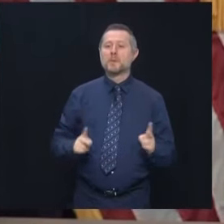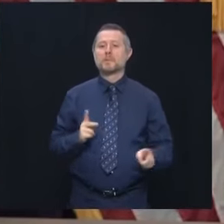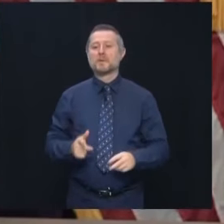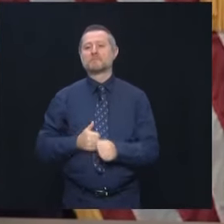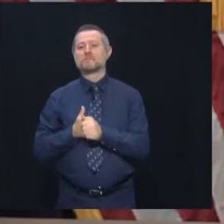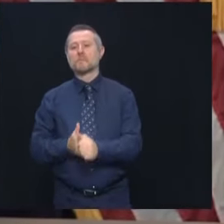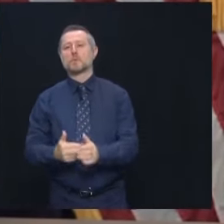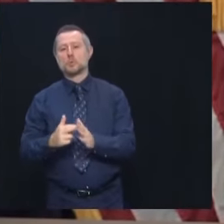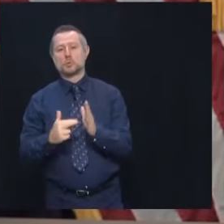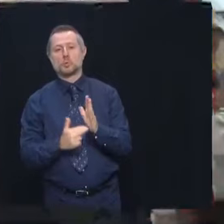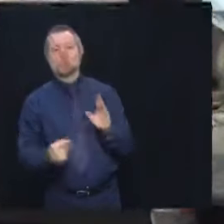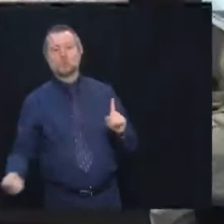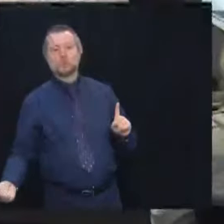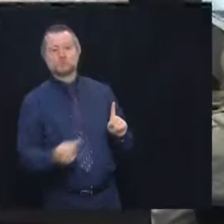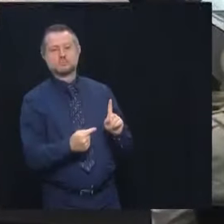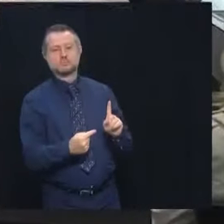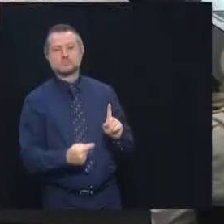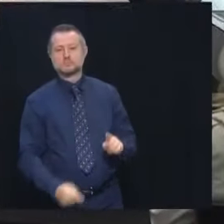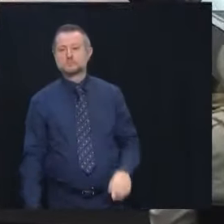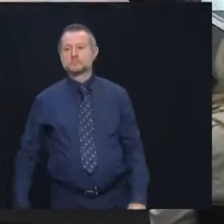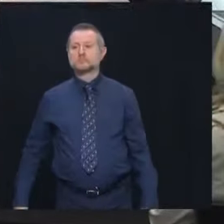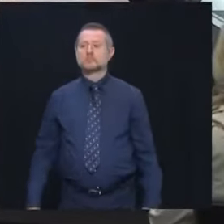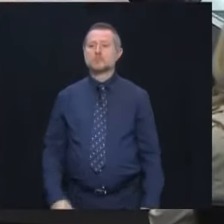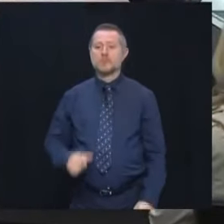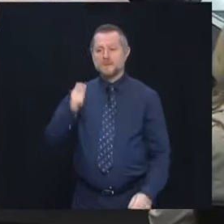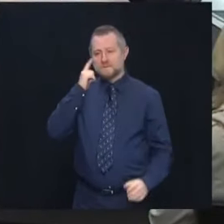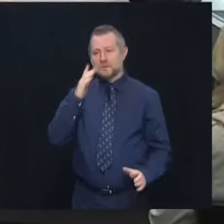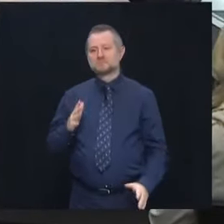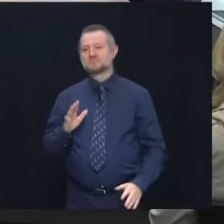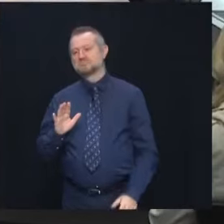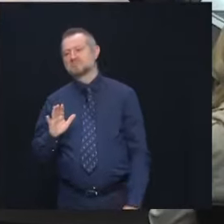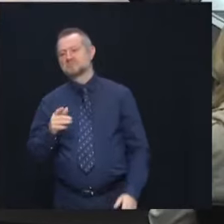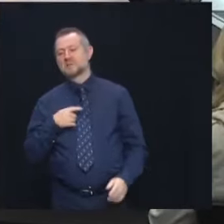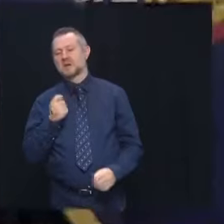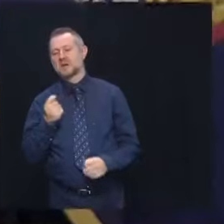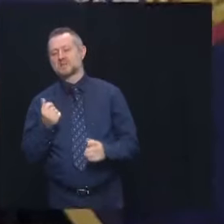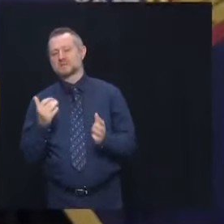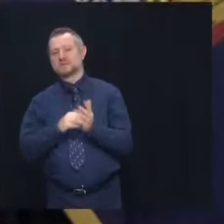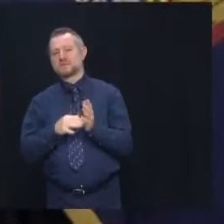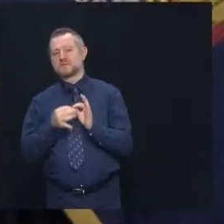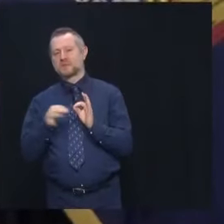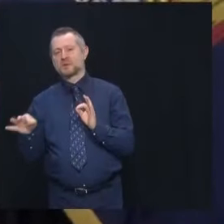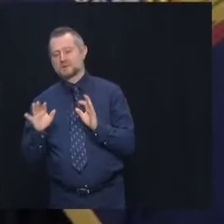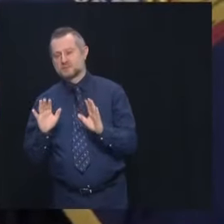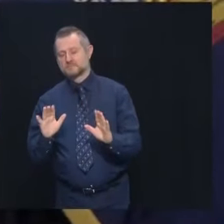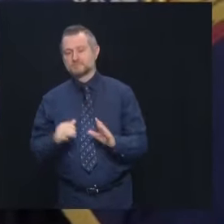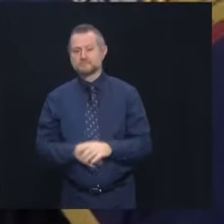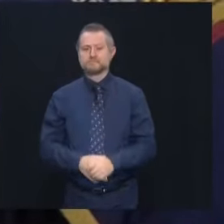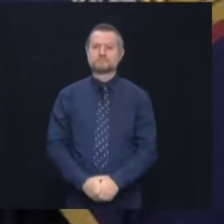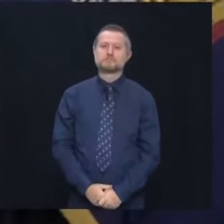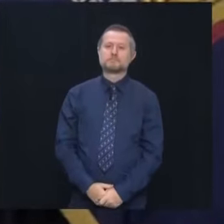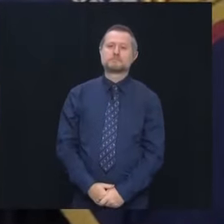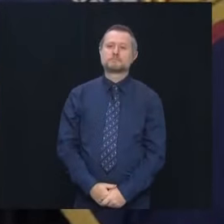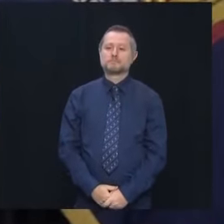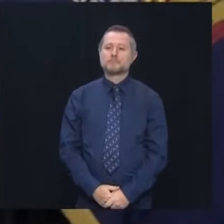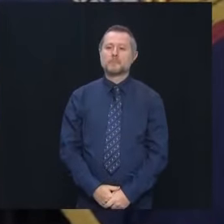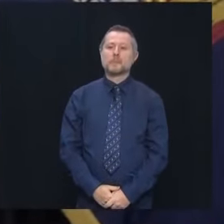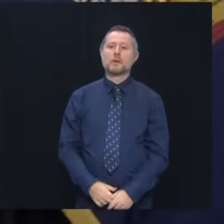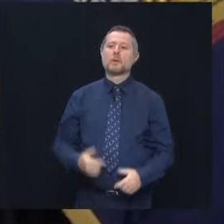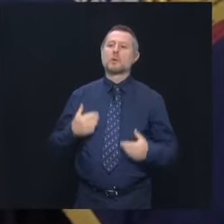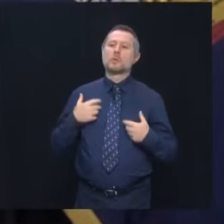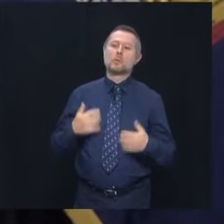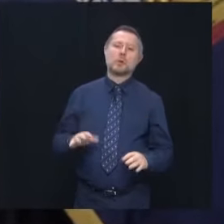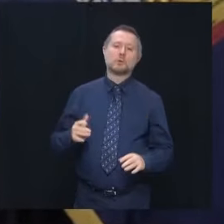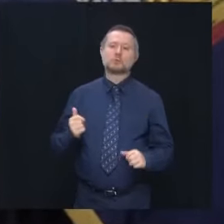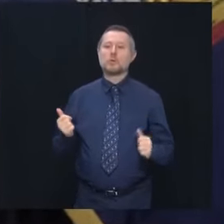and that's what we're trying to accomplish here. Let me do it another way for you. Just turn the picture a little bit so I don't have every local official calling